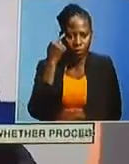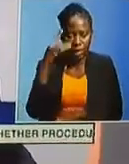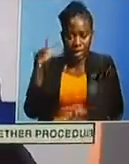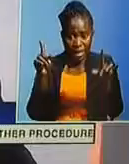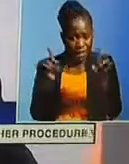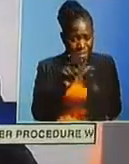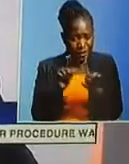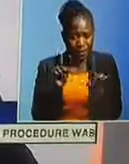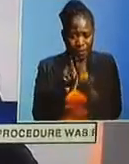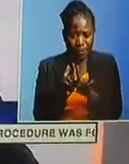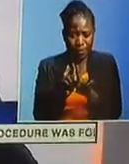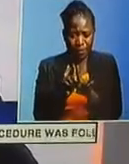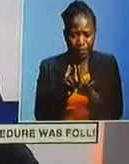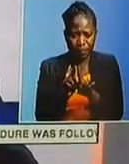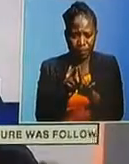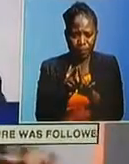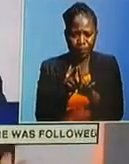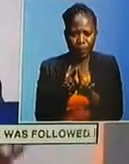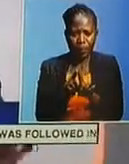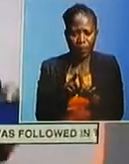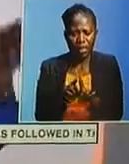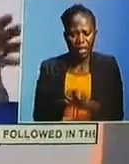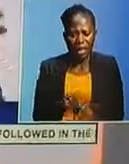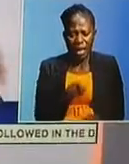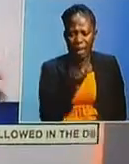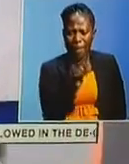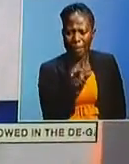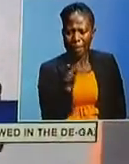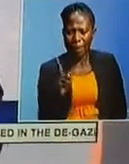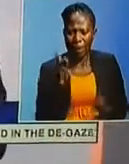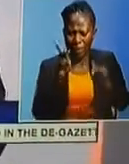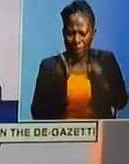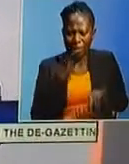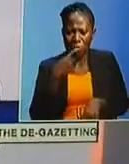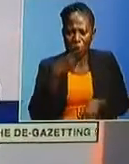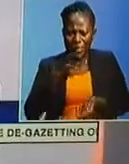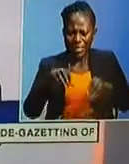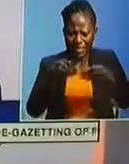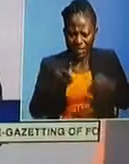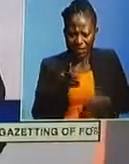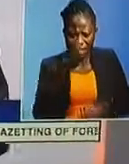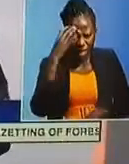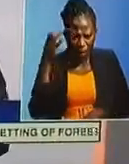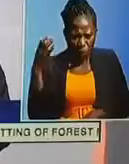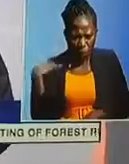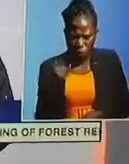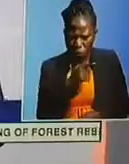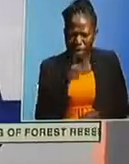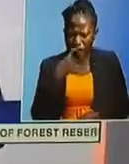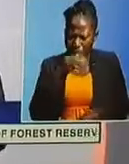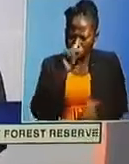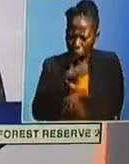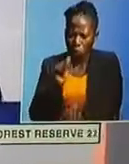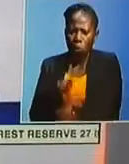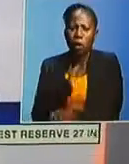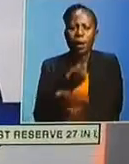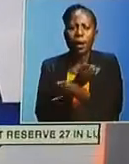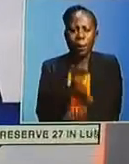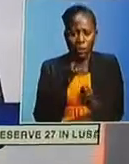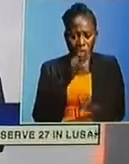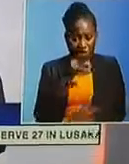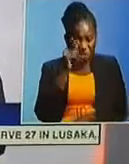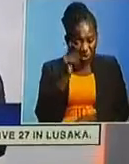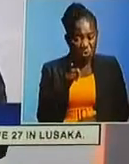giving certain individuals mandated to operate in particular offices independence, that you are an expert,